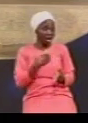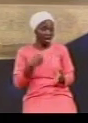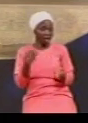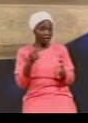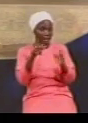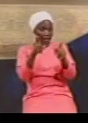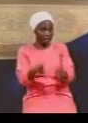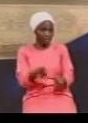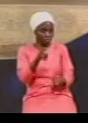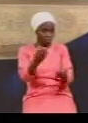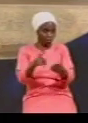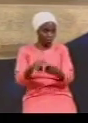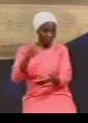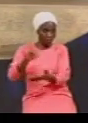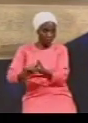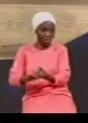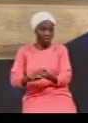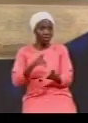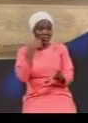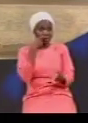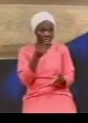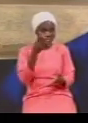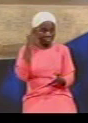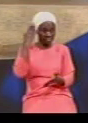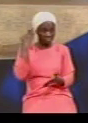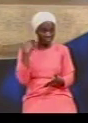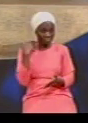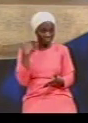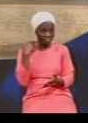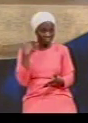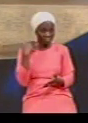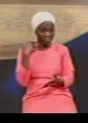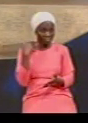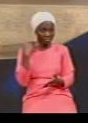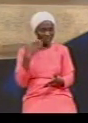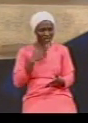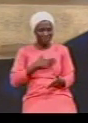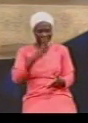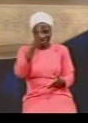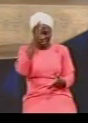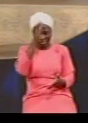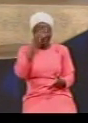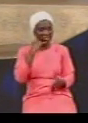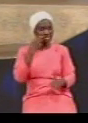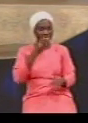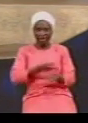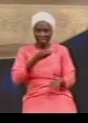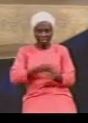you want to get married to has been telling you, my